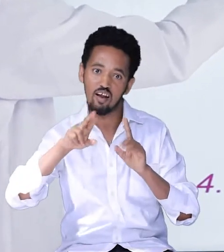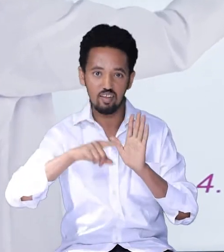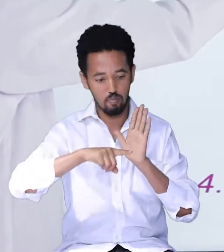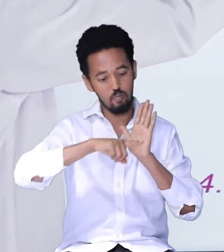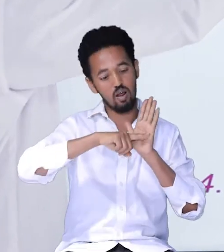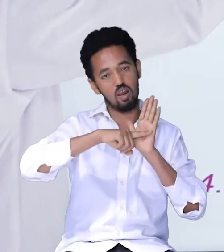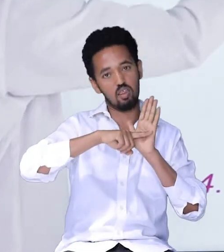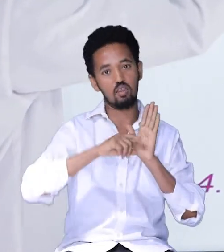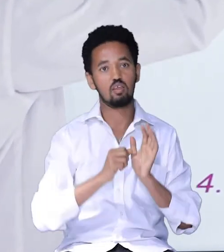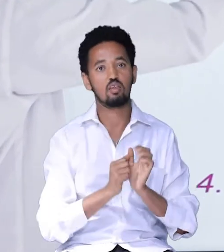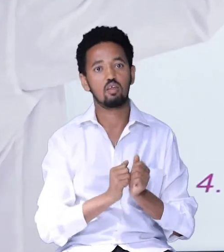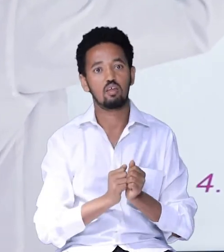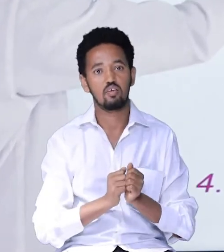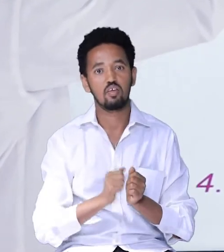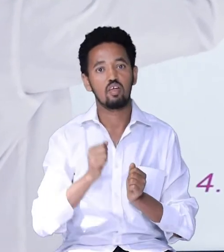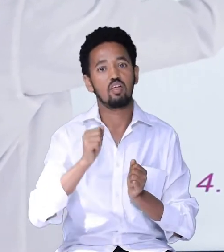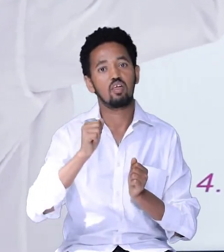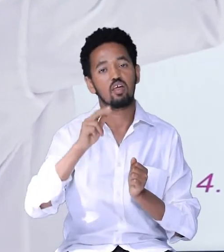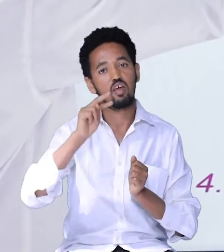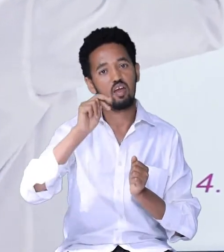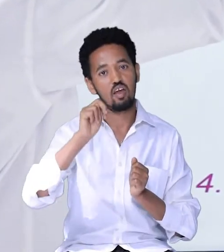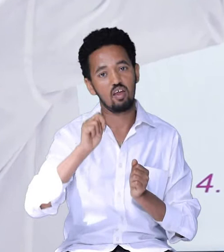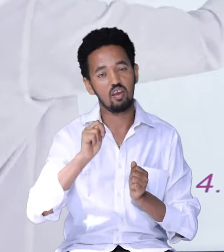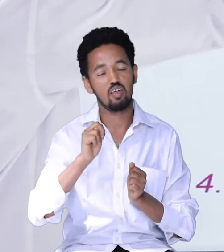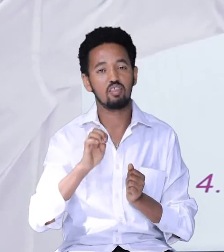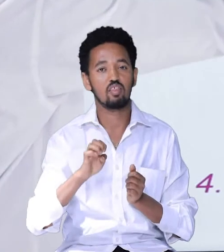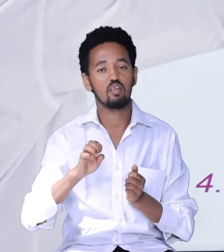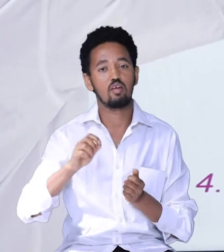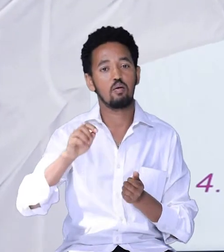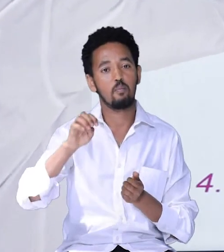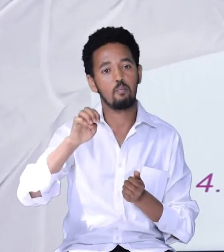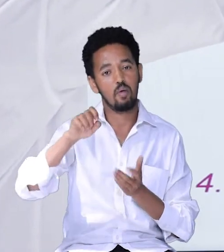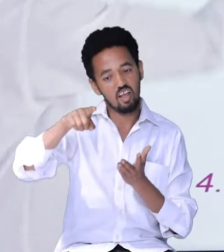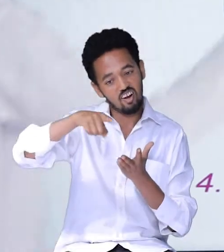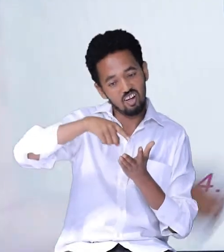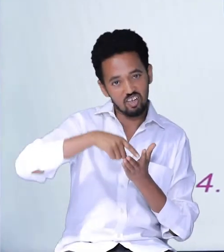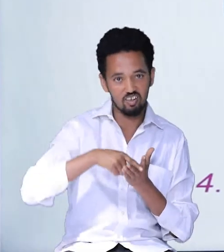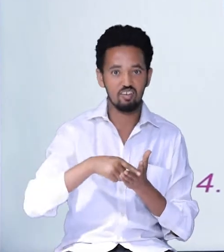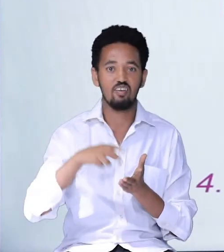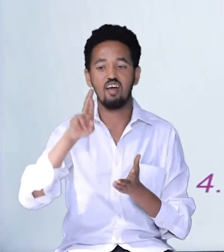minus net migration rate.